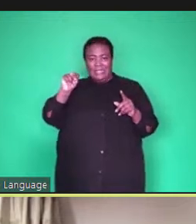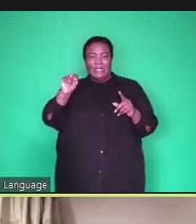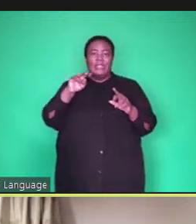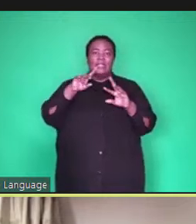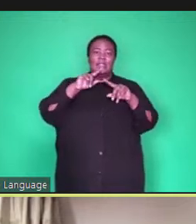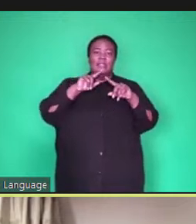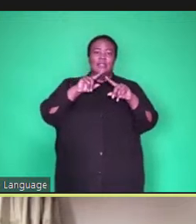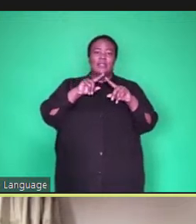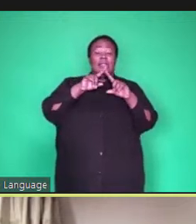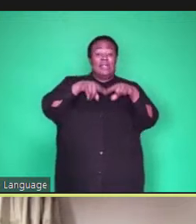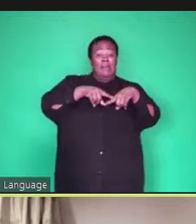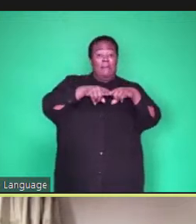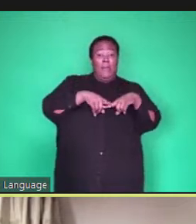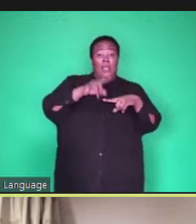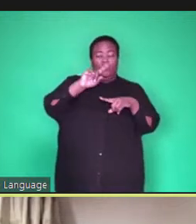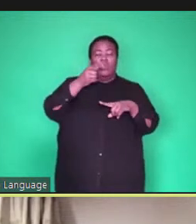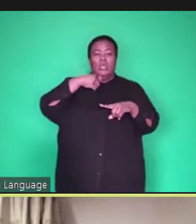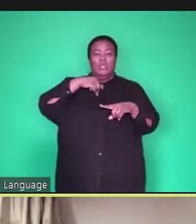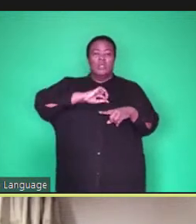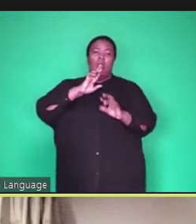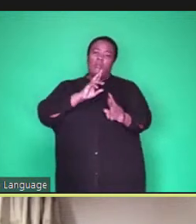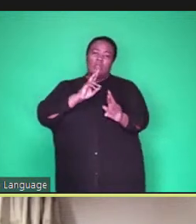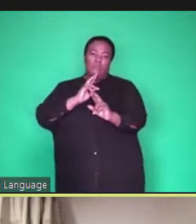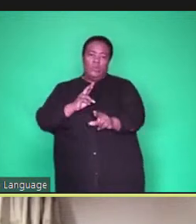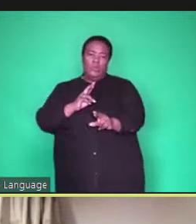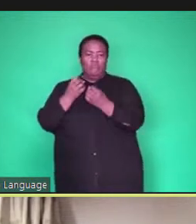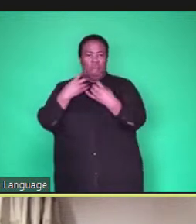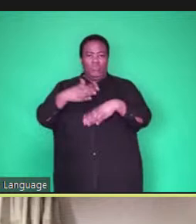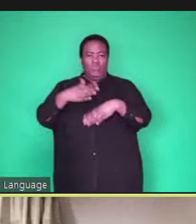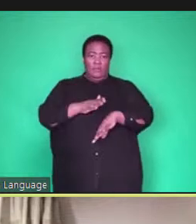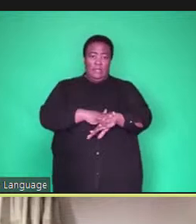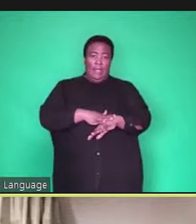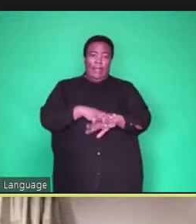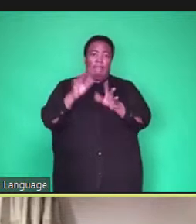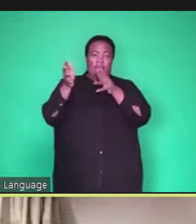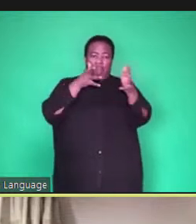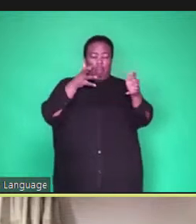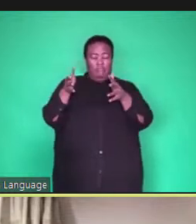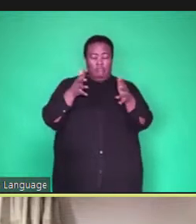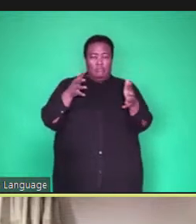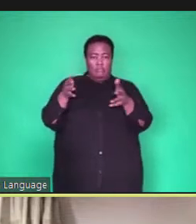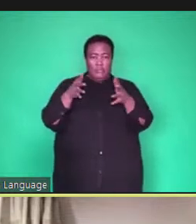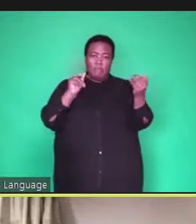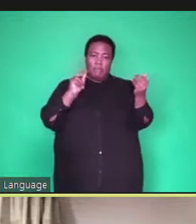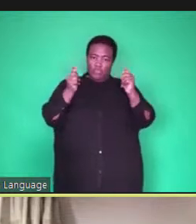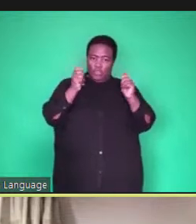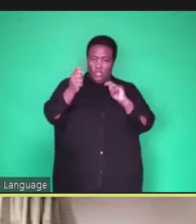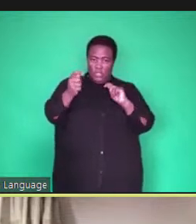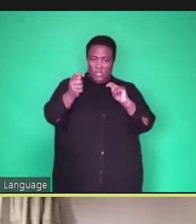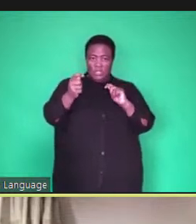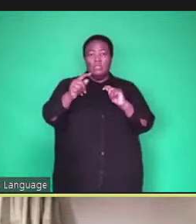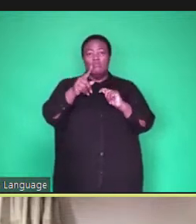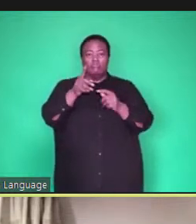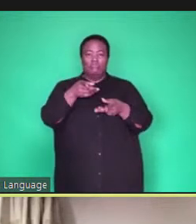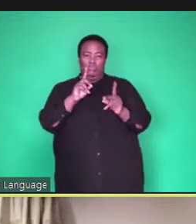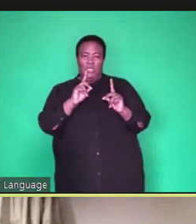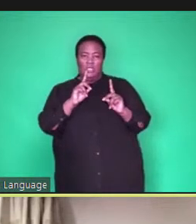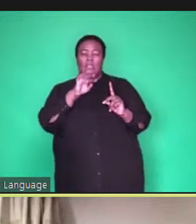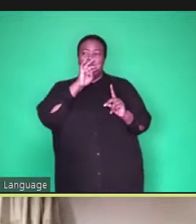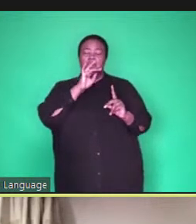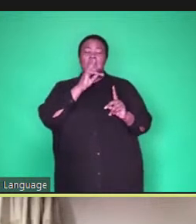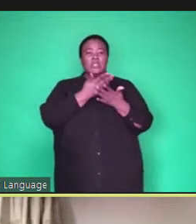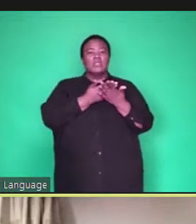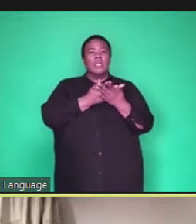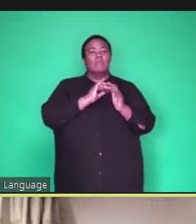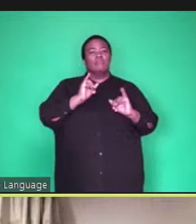it's been said many times in many different ways that climate change is a threat multiplier first and foremost. So that means it's going to